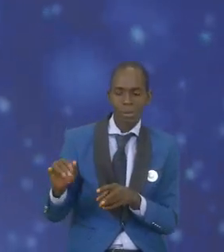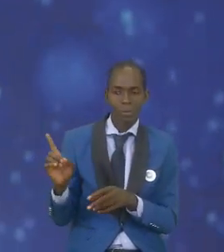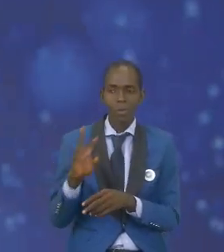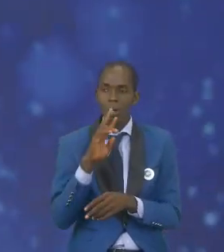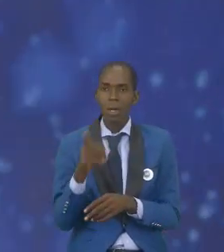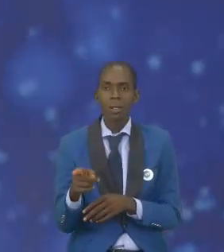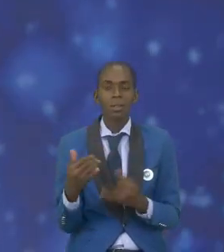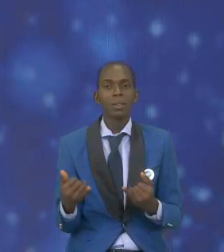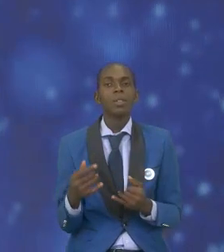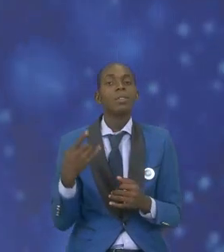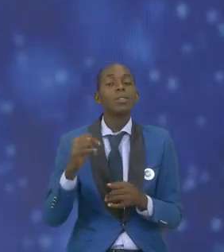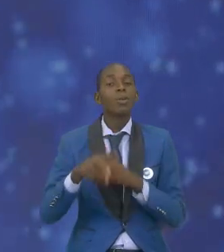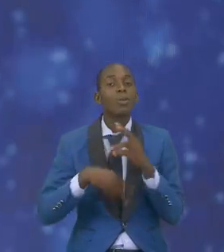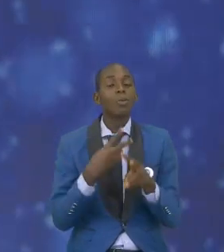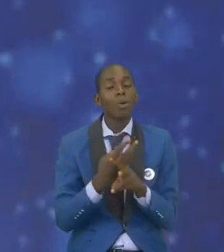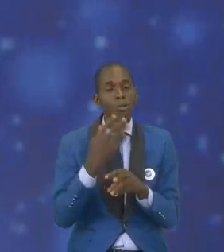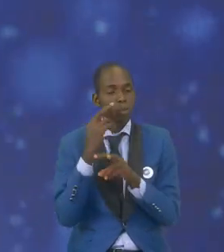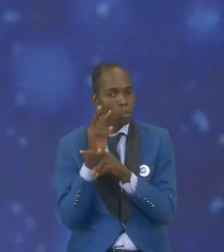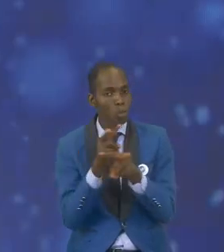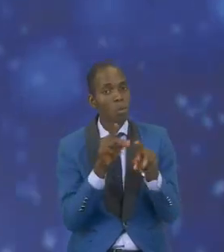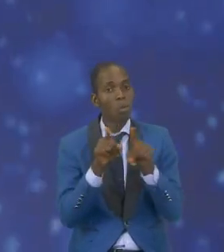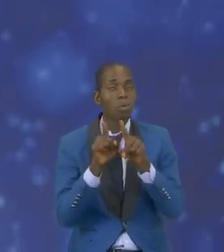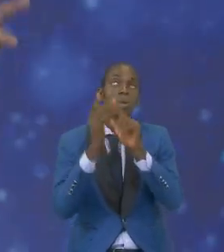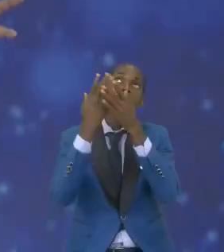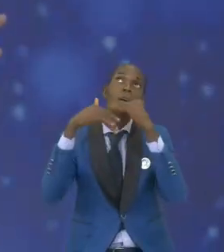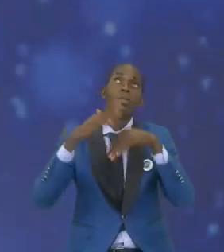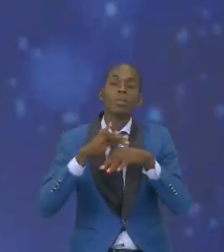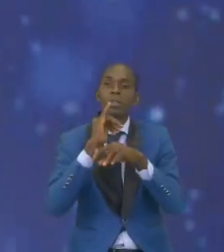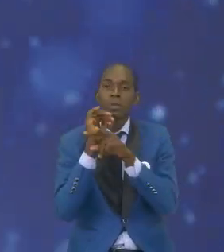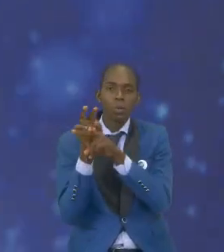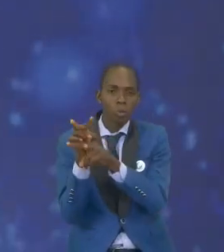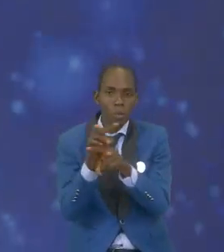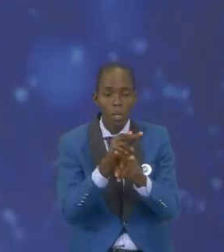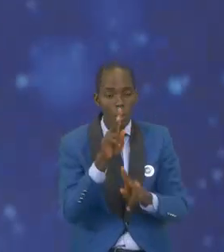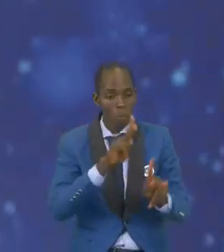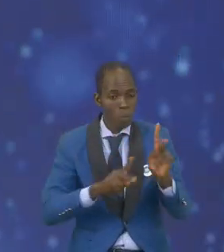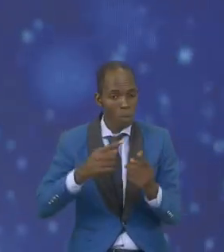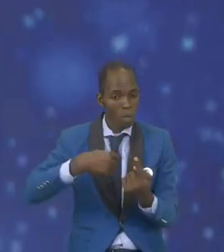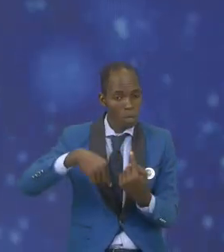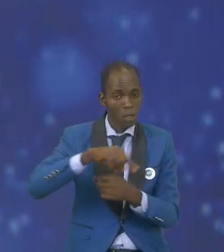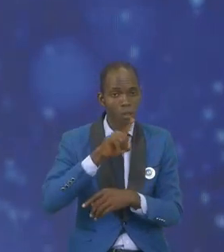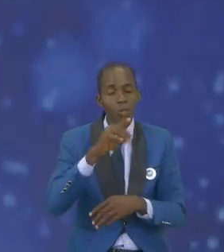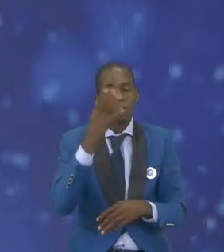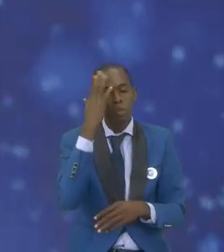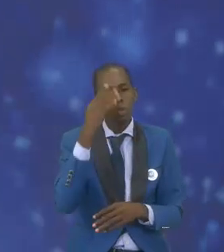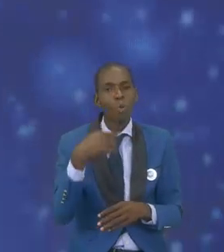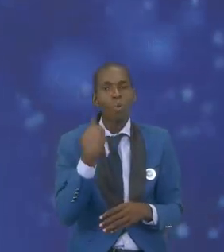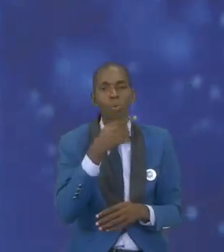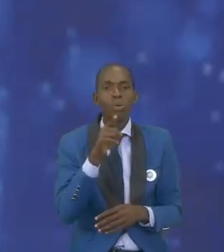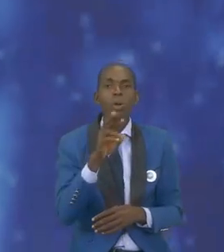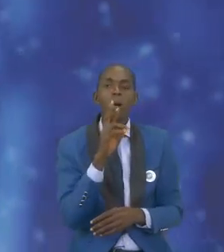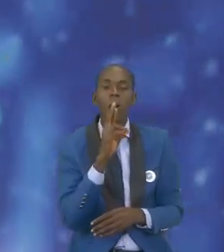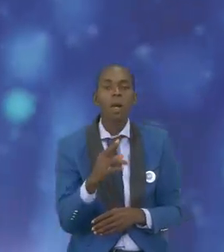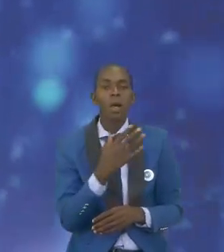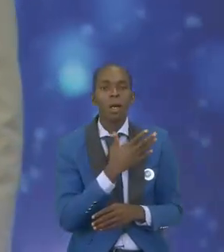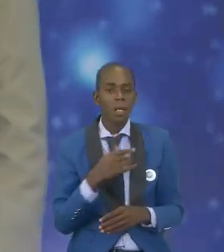They watch. Heaven is watching. And the people around you, they know who you are. And if they want